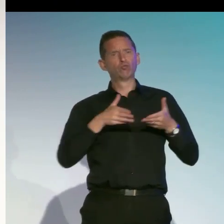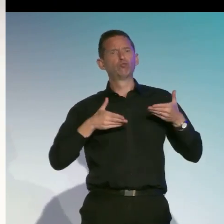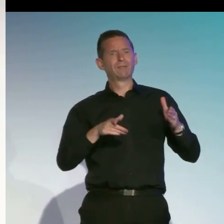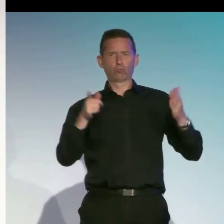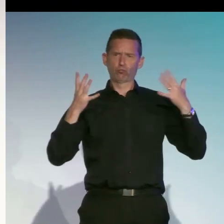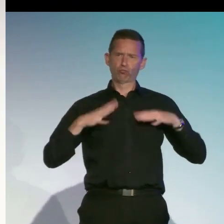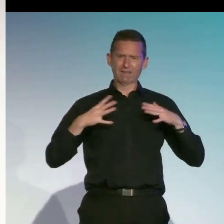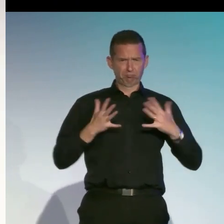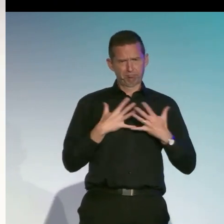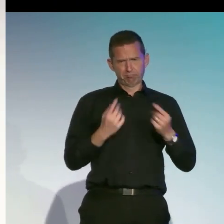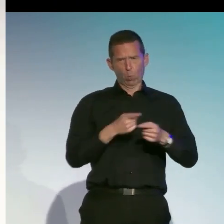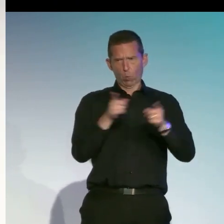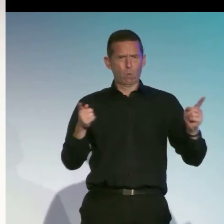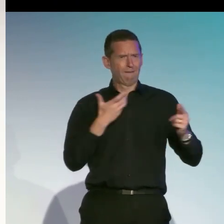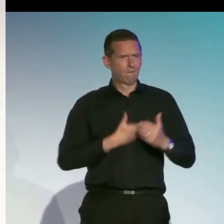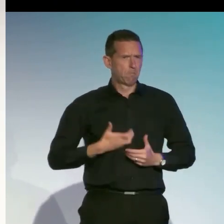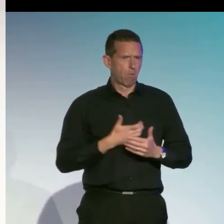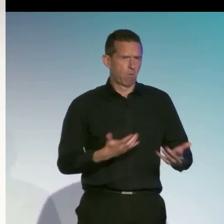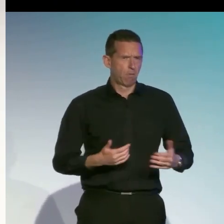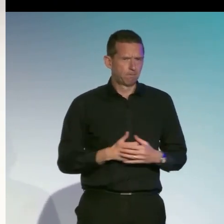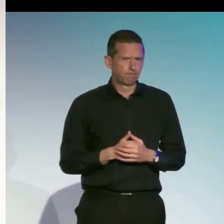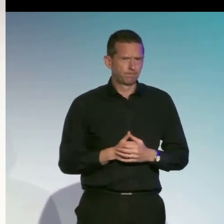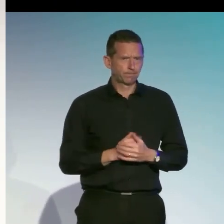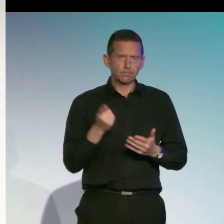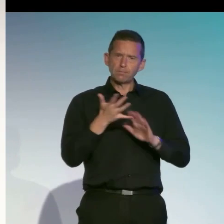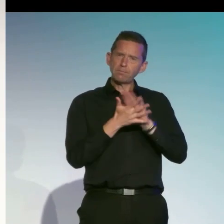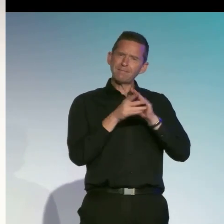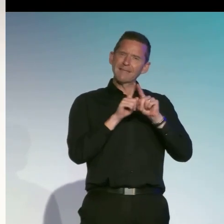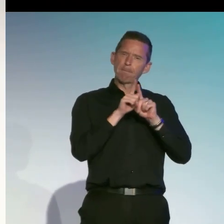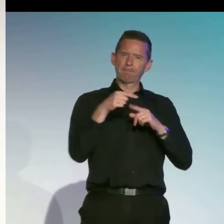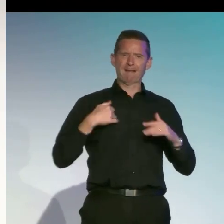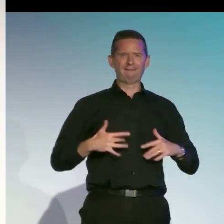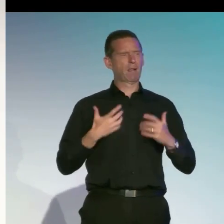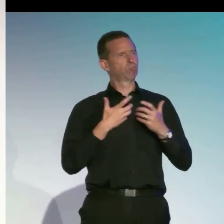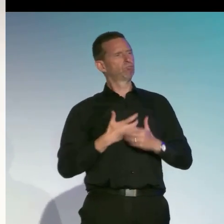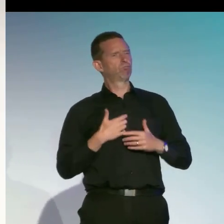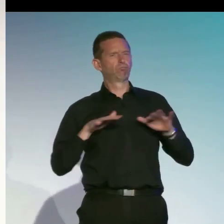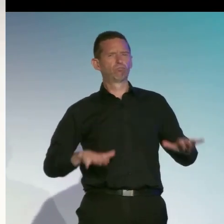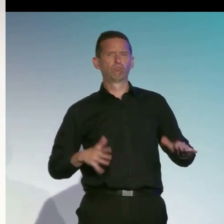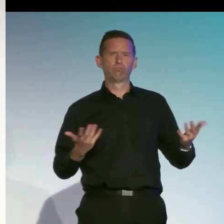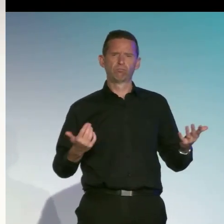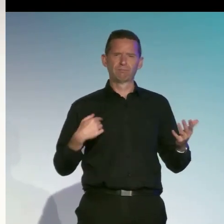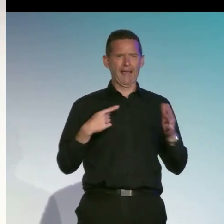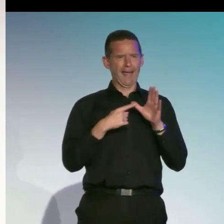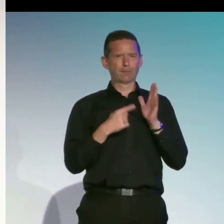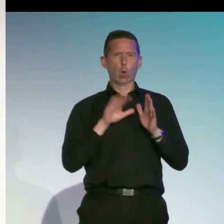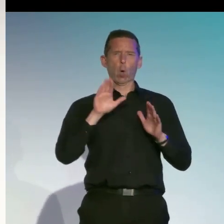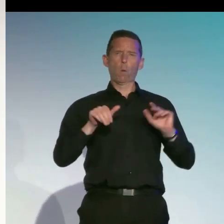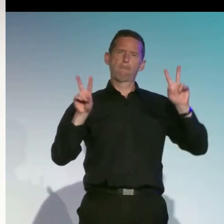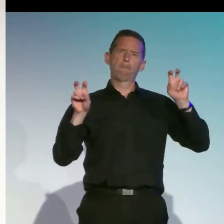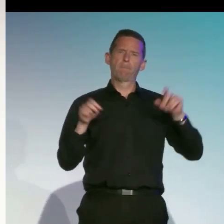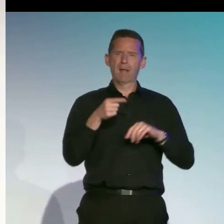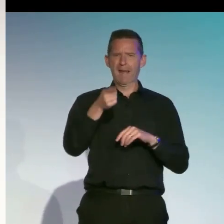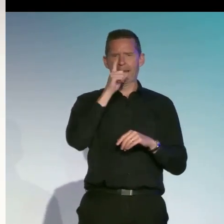way that feels comfortable to you. It's about being at home and being able to, you know,